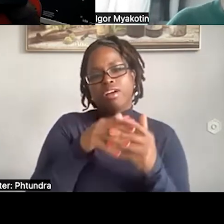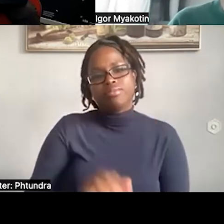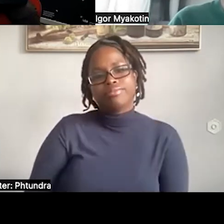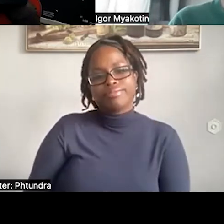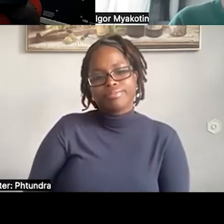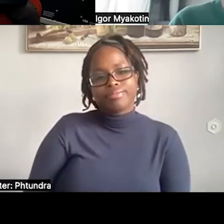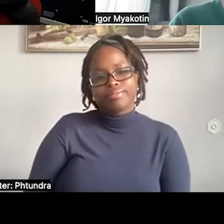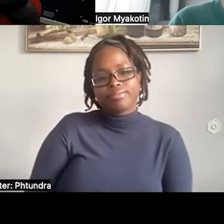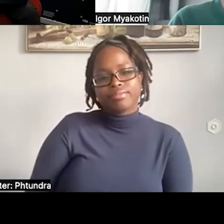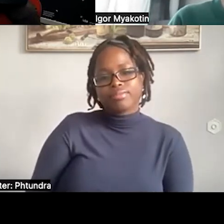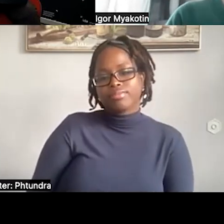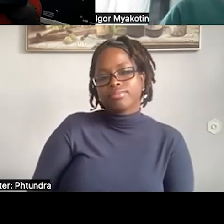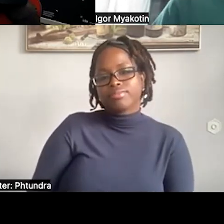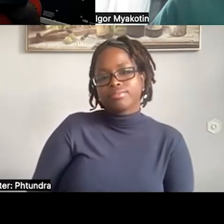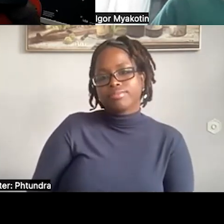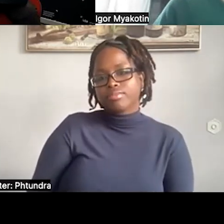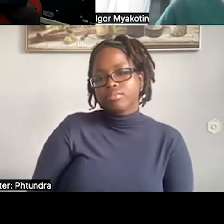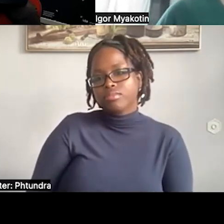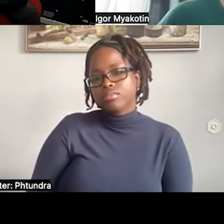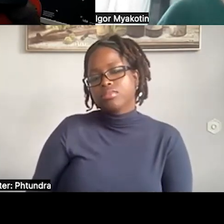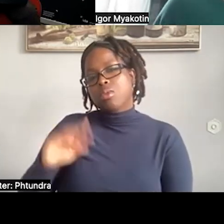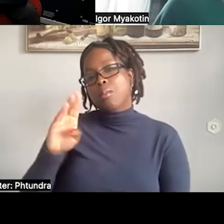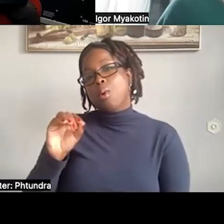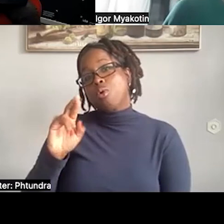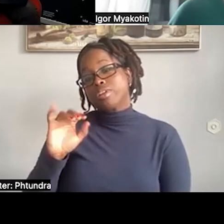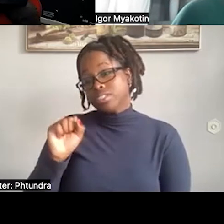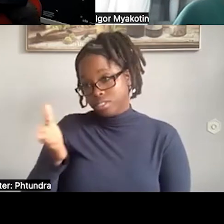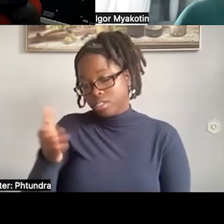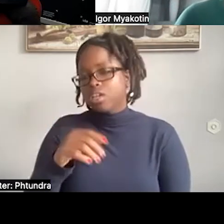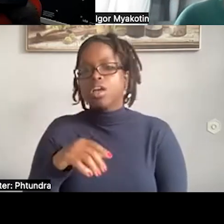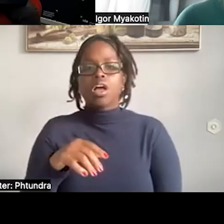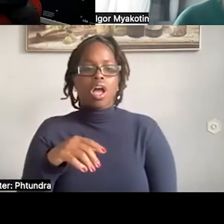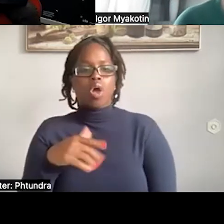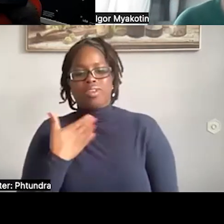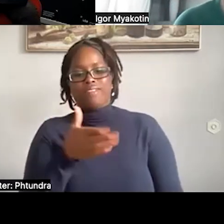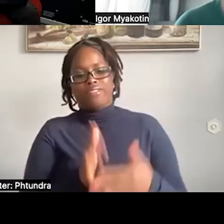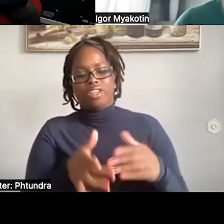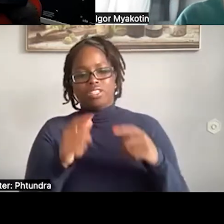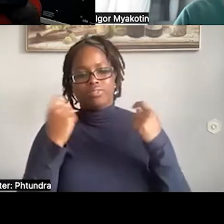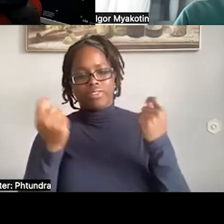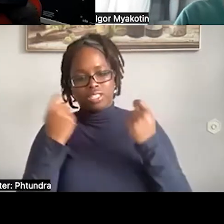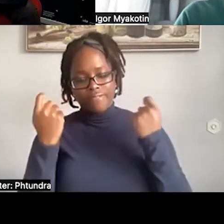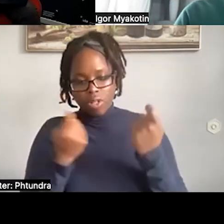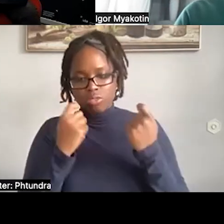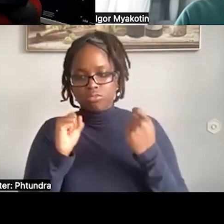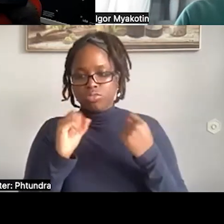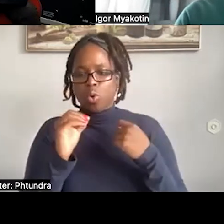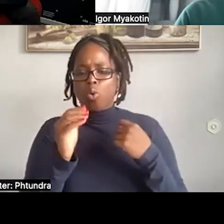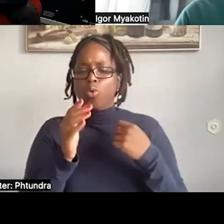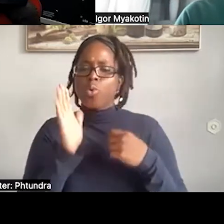Boris, Yes, about Abyssal, we are finishing the festival's exploitation, so it will be soon